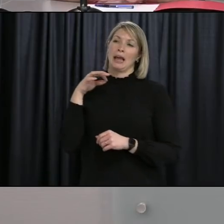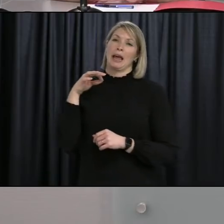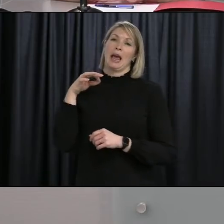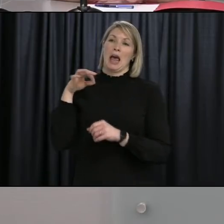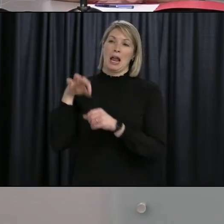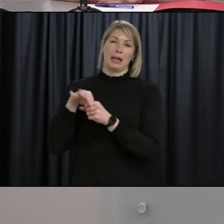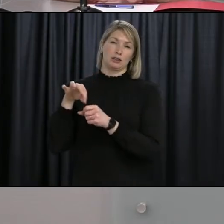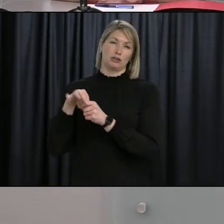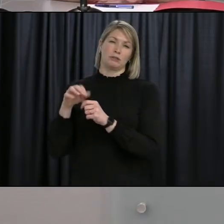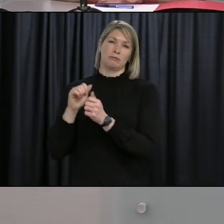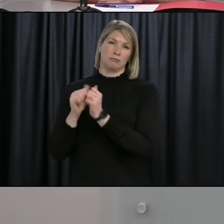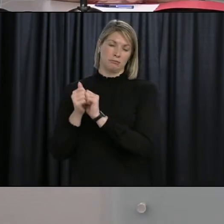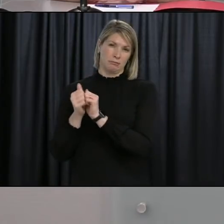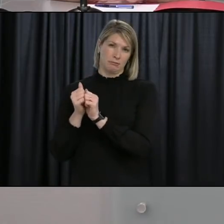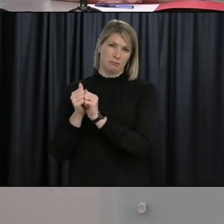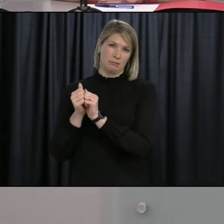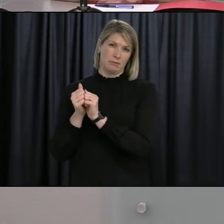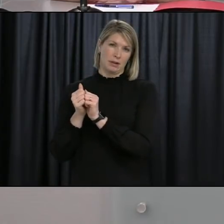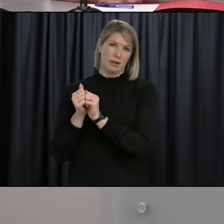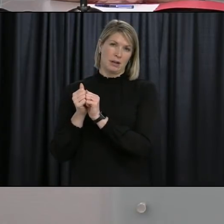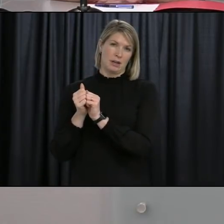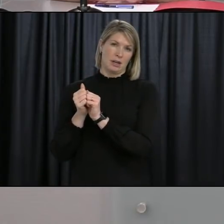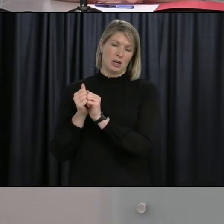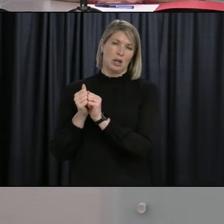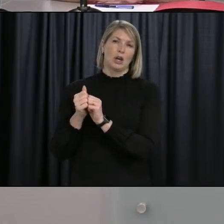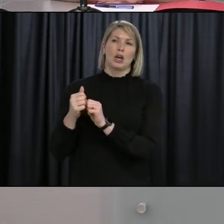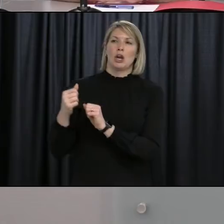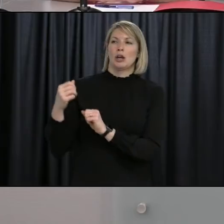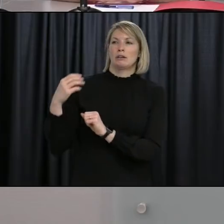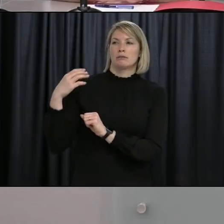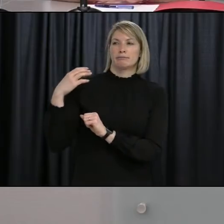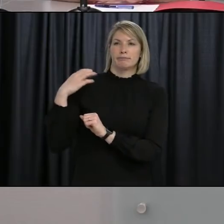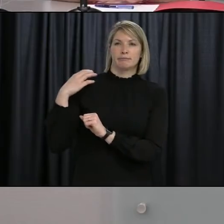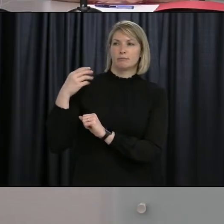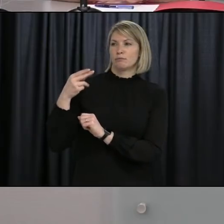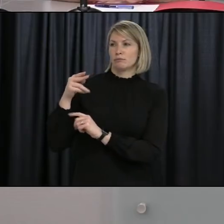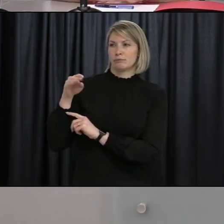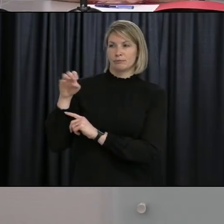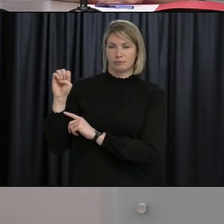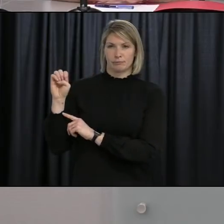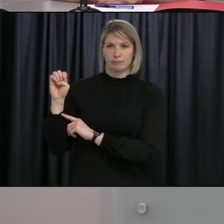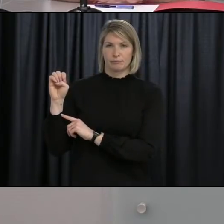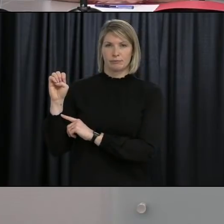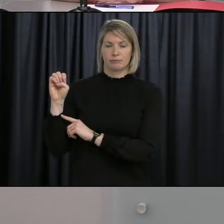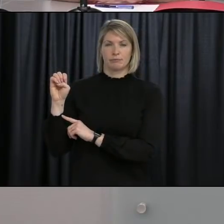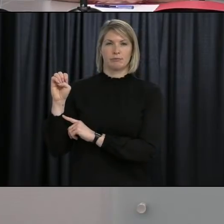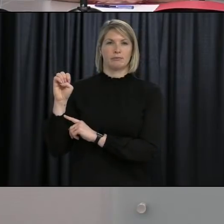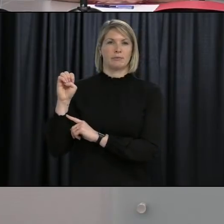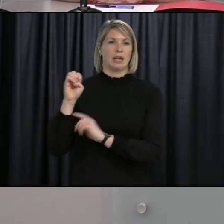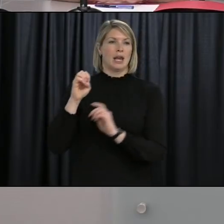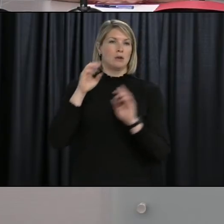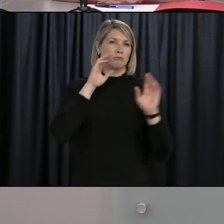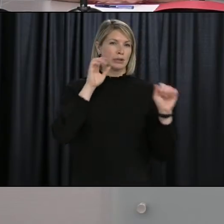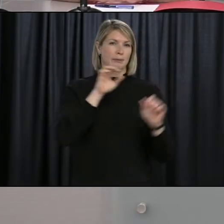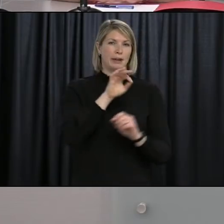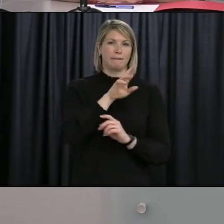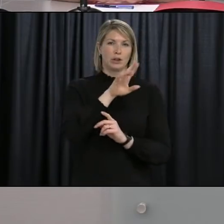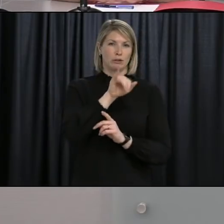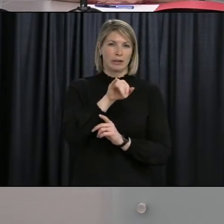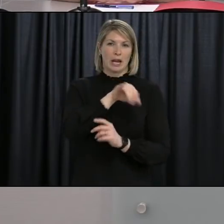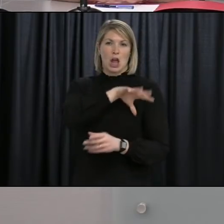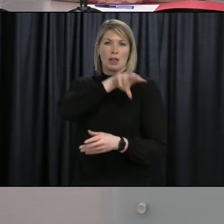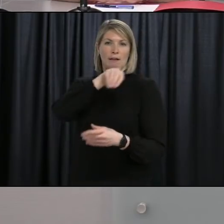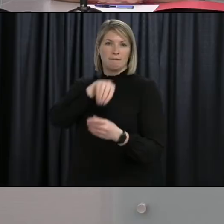Premier Fury and Minister Haggie, that you're taking part in these public briefings is politically